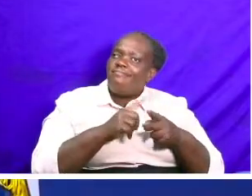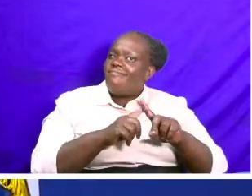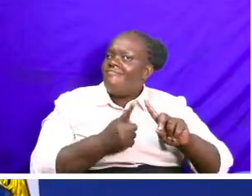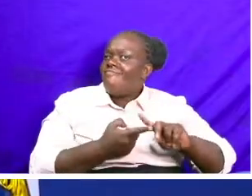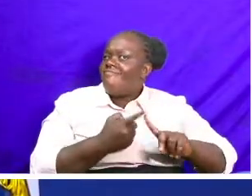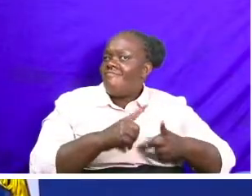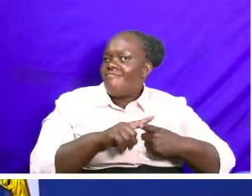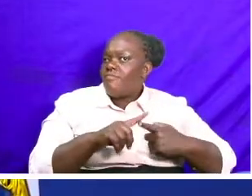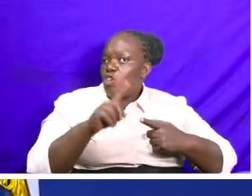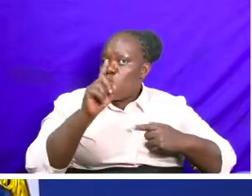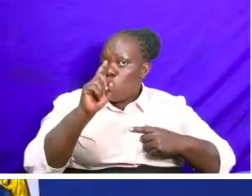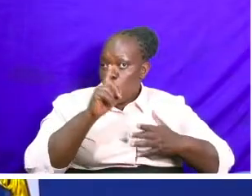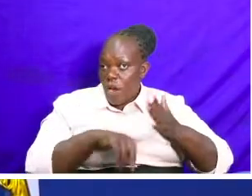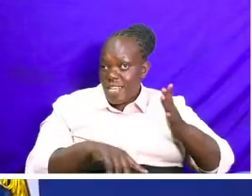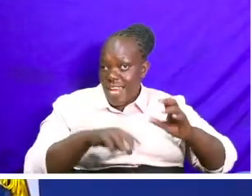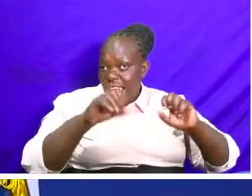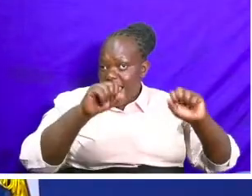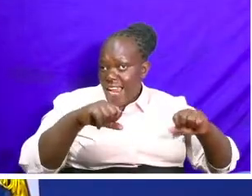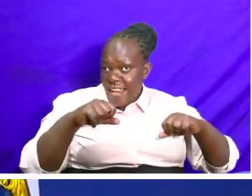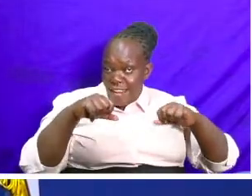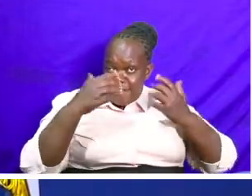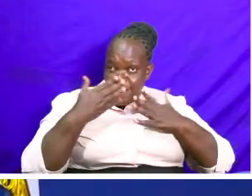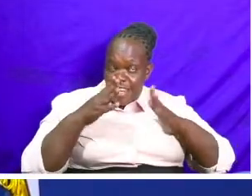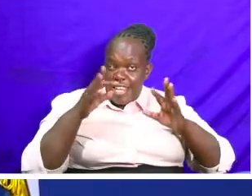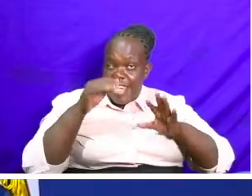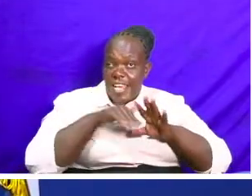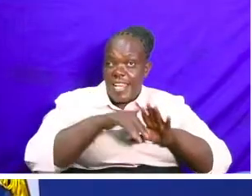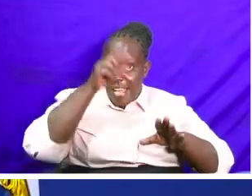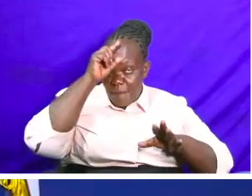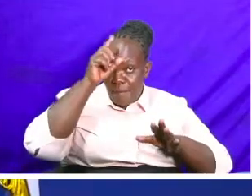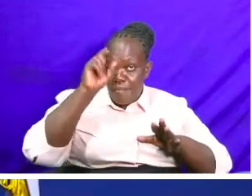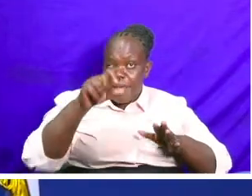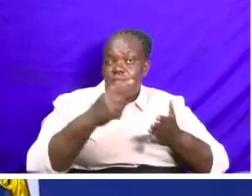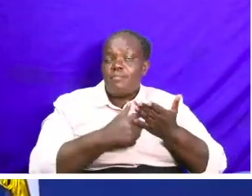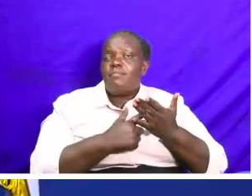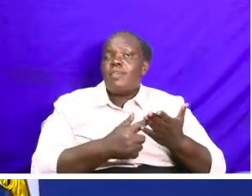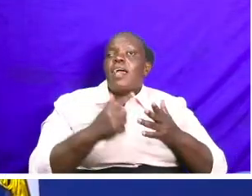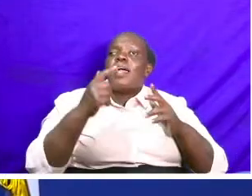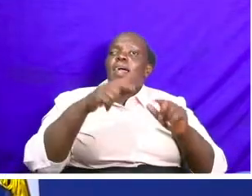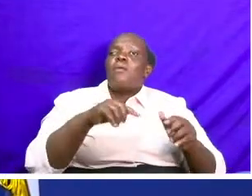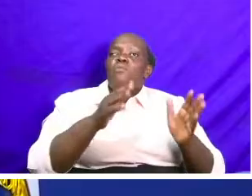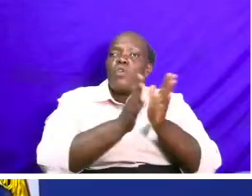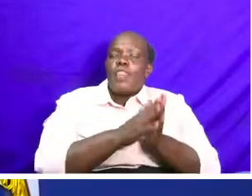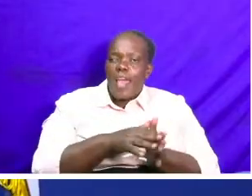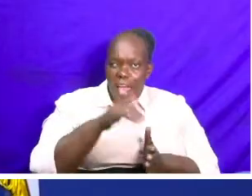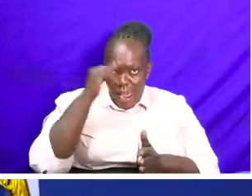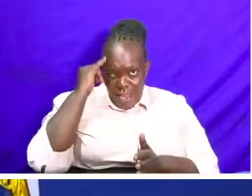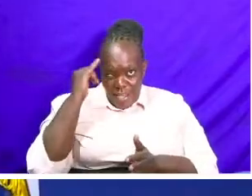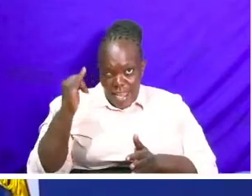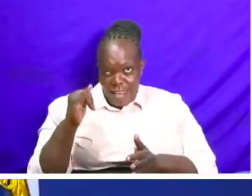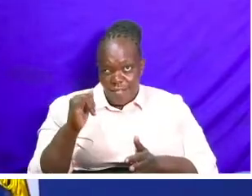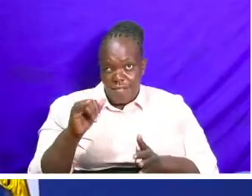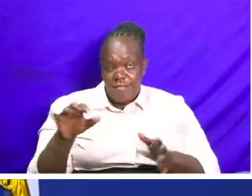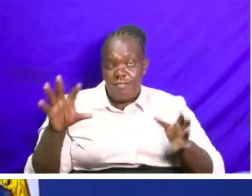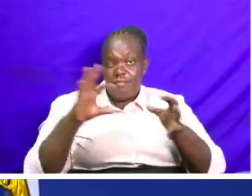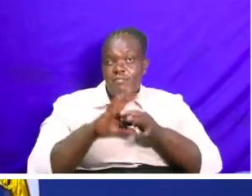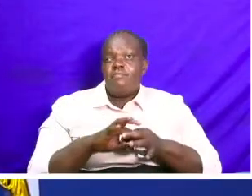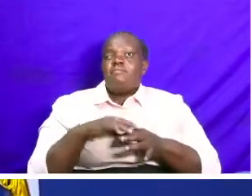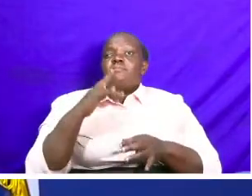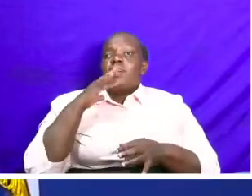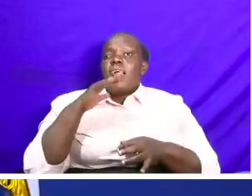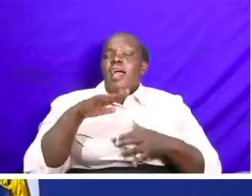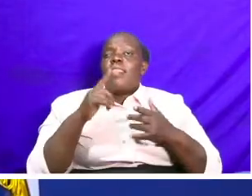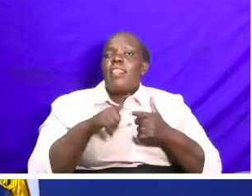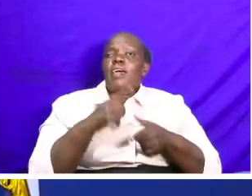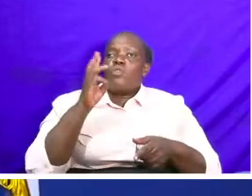what is agreed upon. Because in government we must consult and come up with a joint, statement on any issue, and we'll